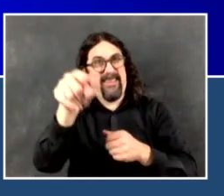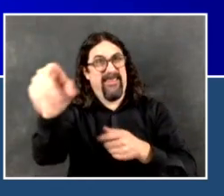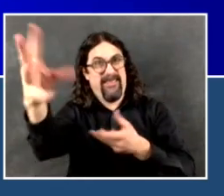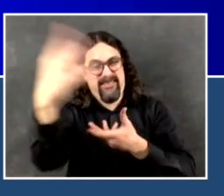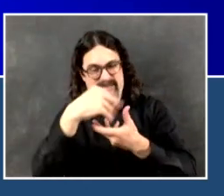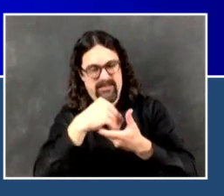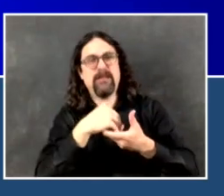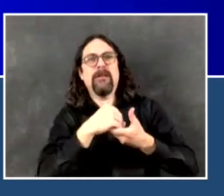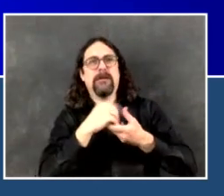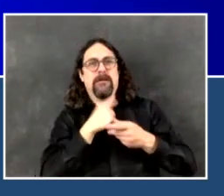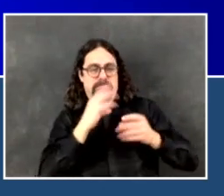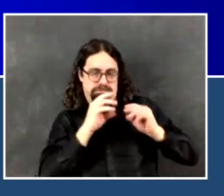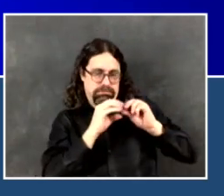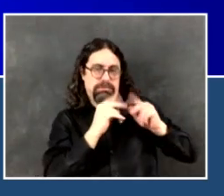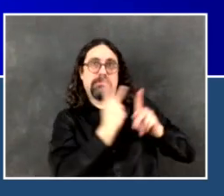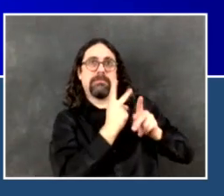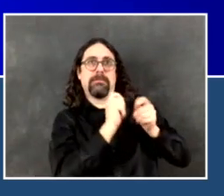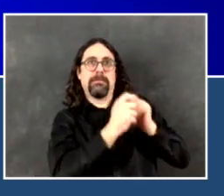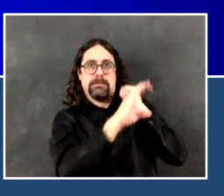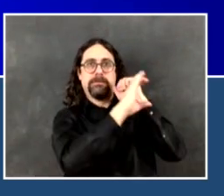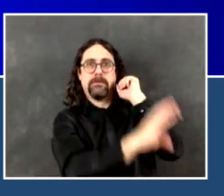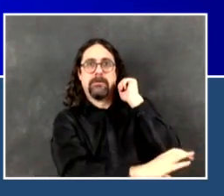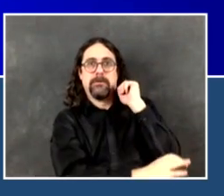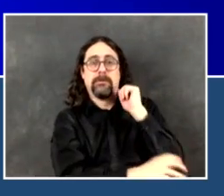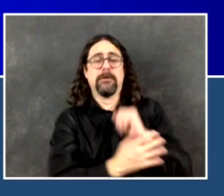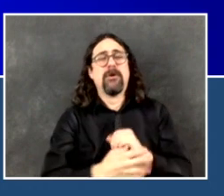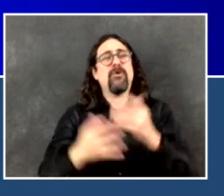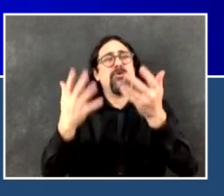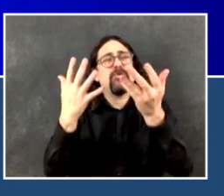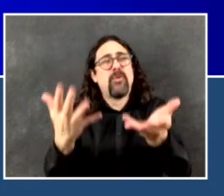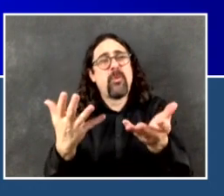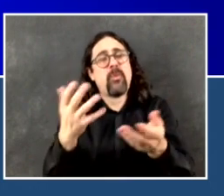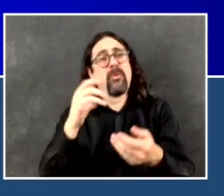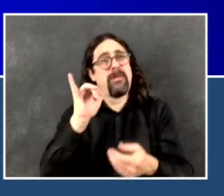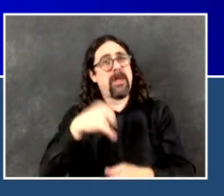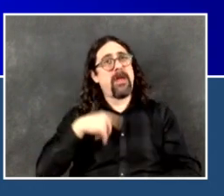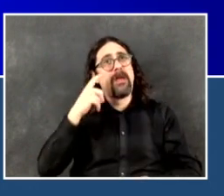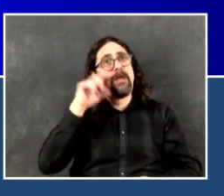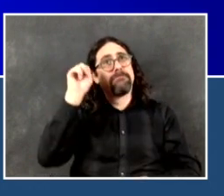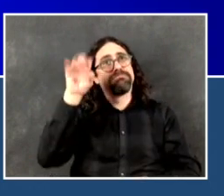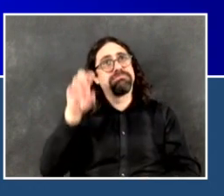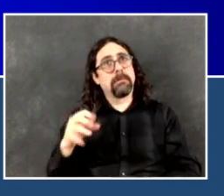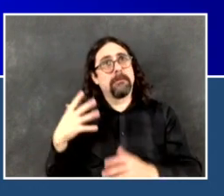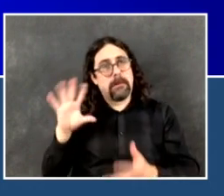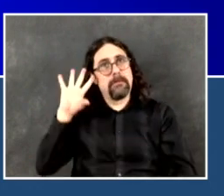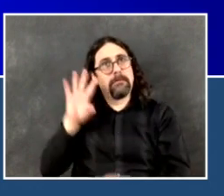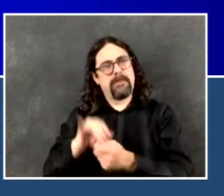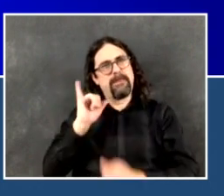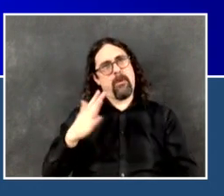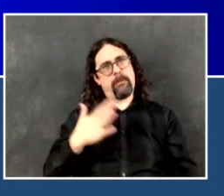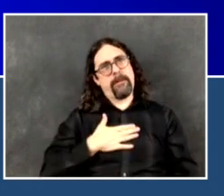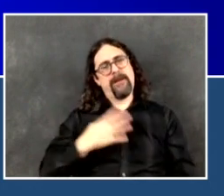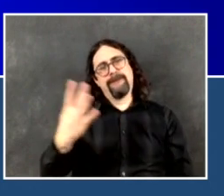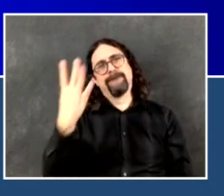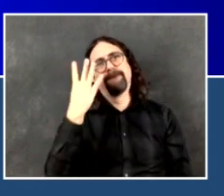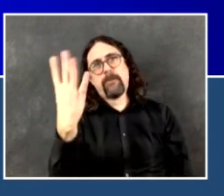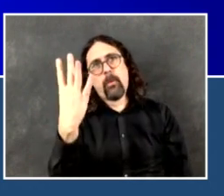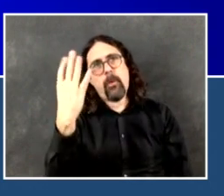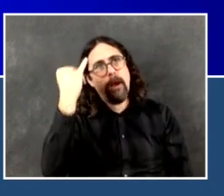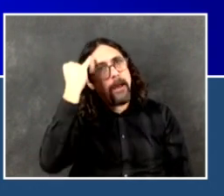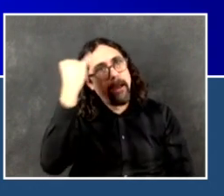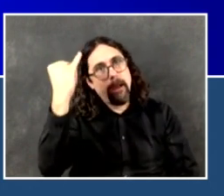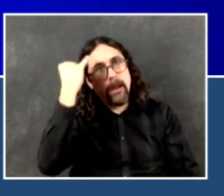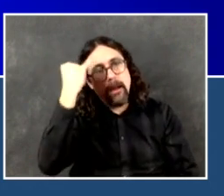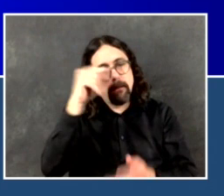broader fair recovery. I am convinced we can pull these pieces together and build something new and better.